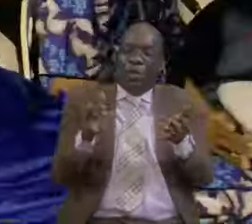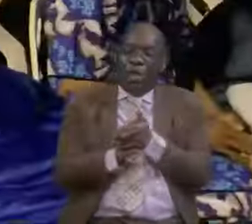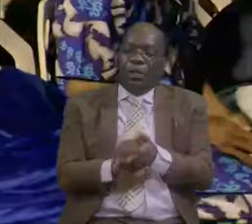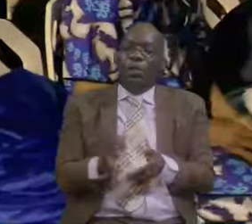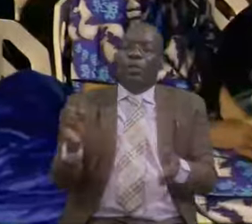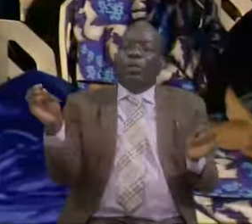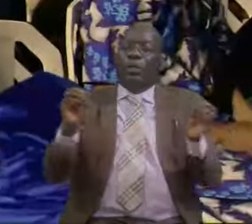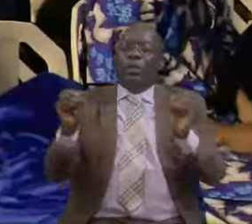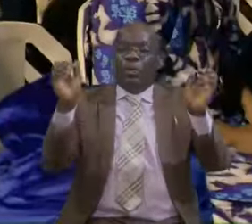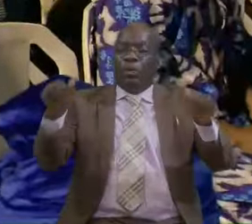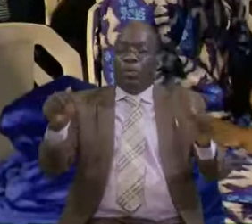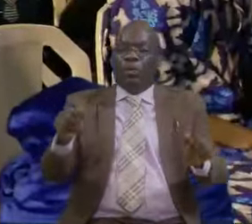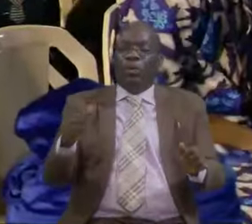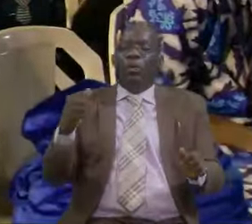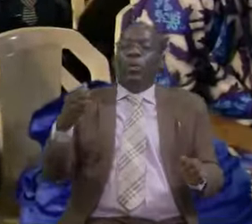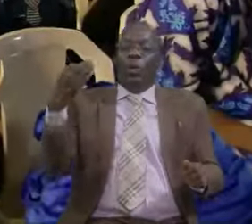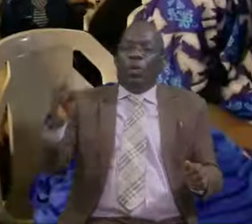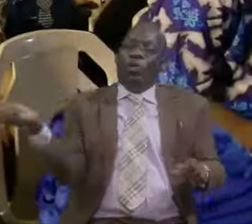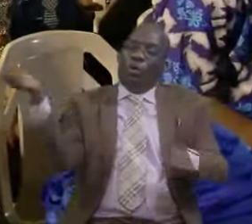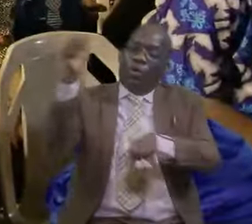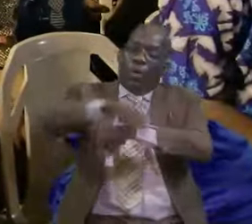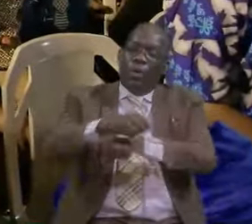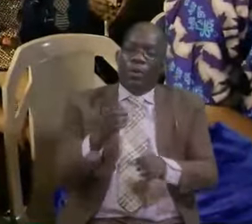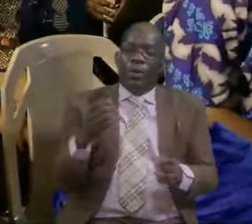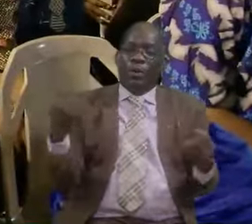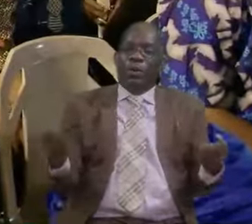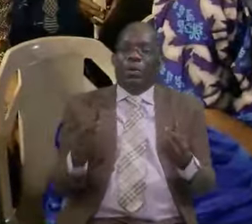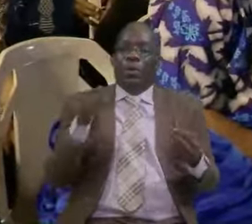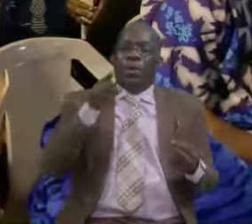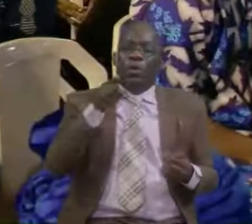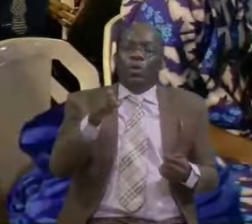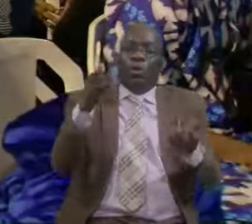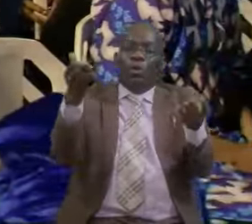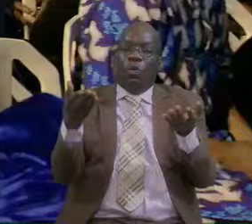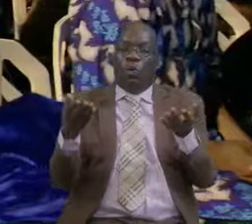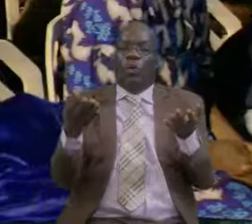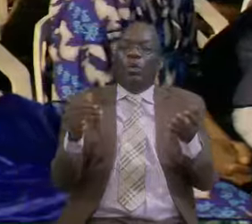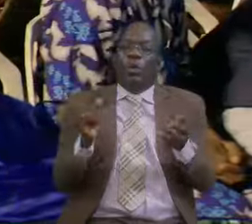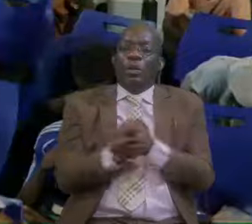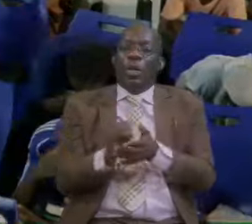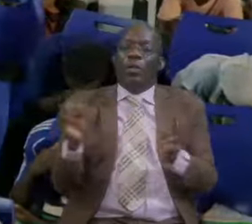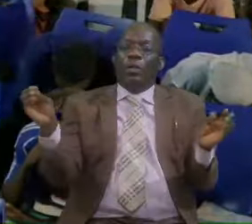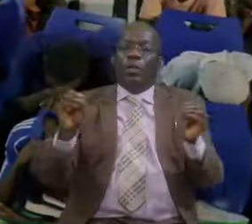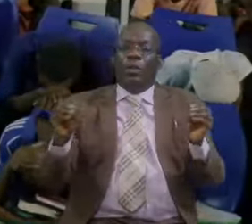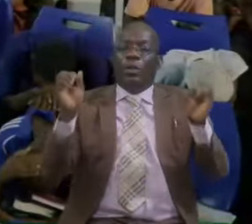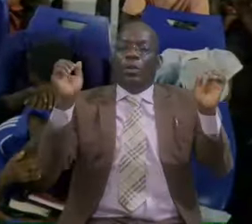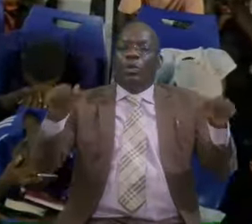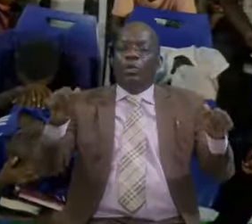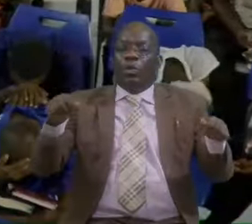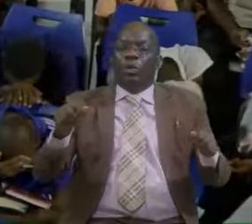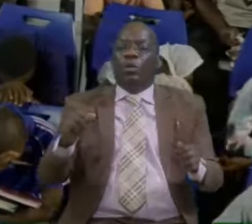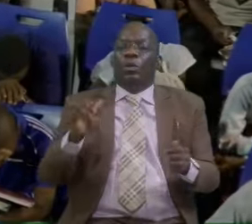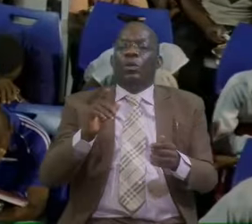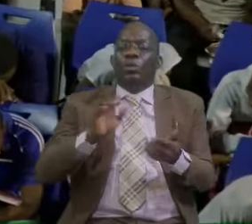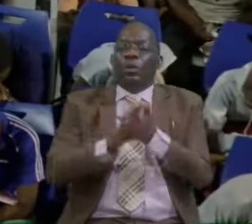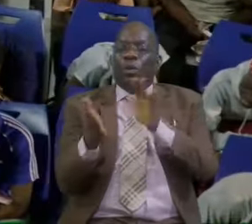of conquering sin. You want that impossibility to become possible. Raise up that